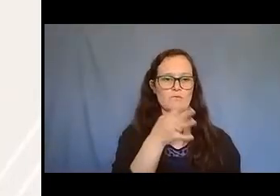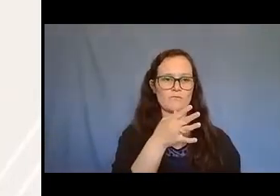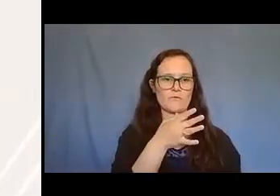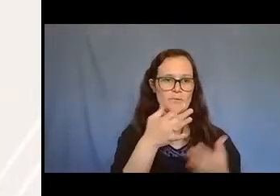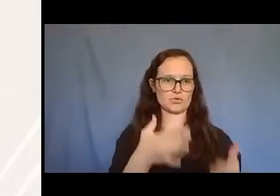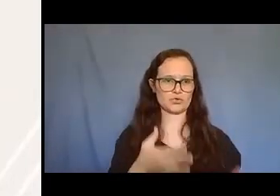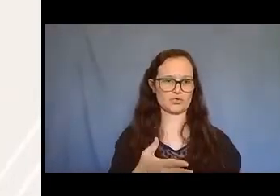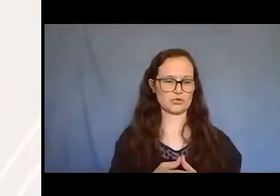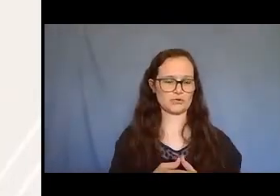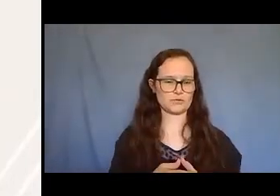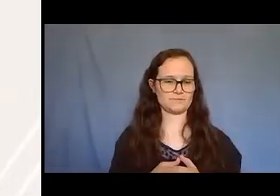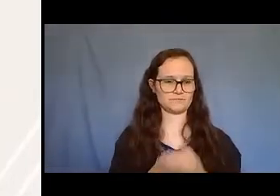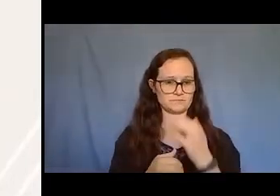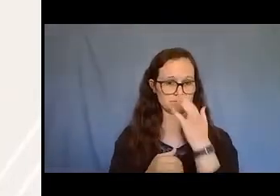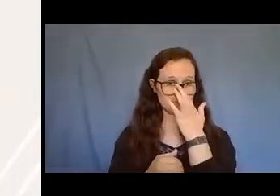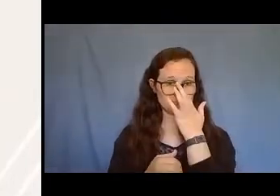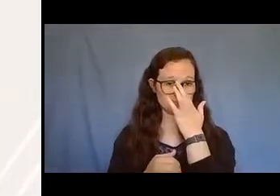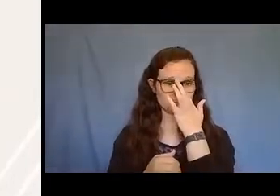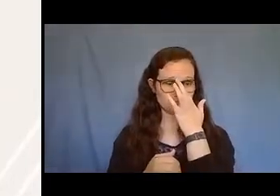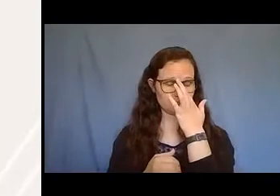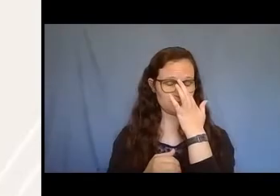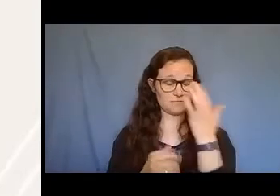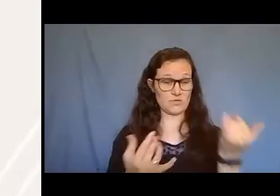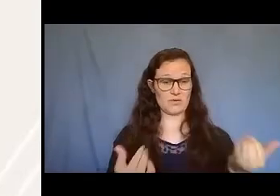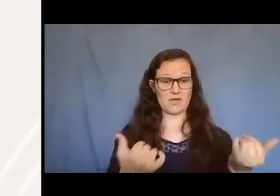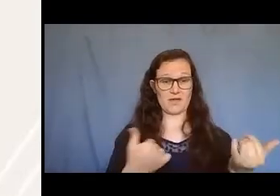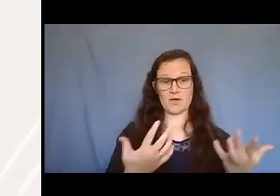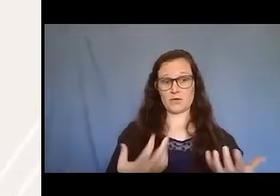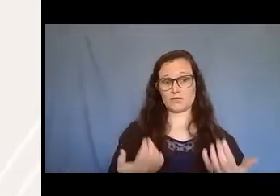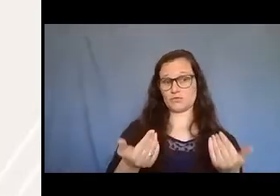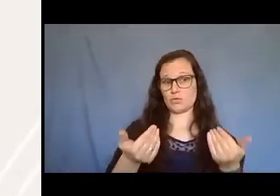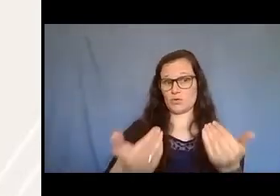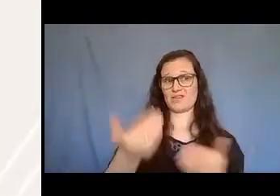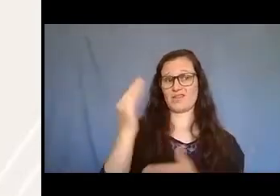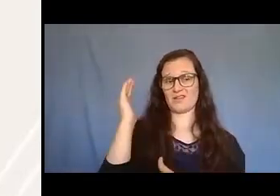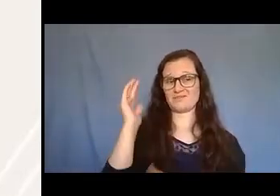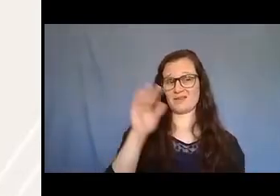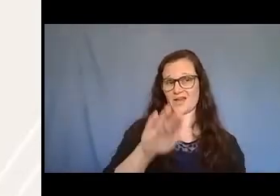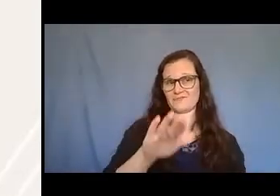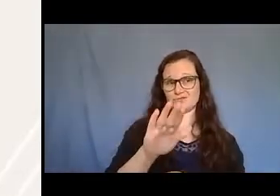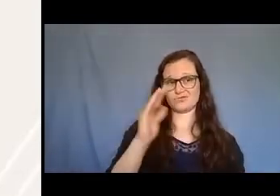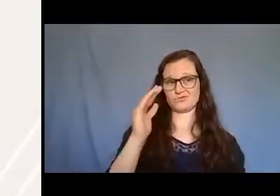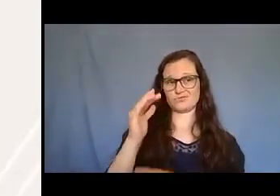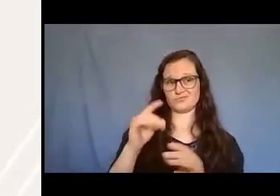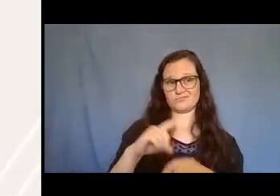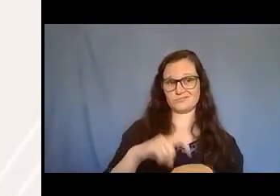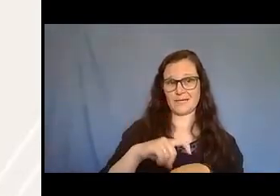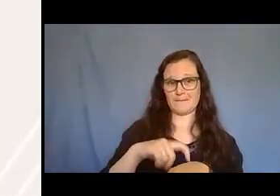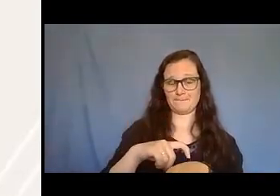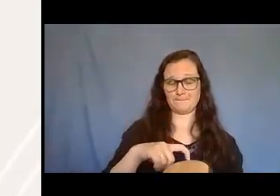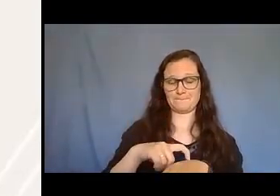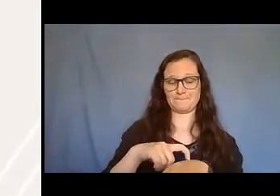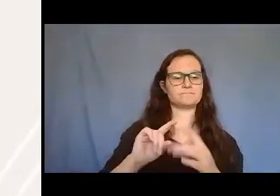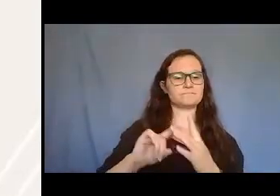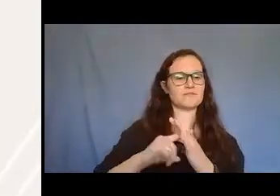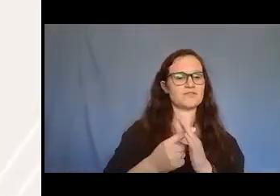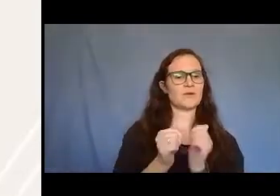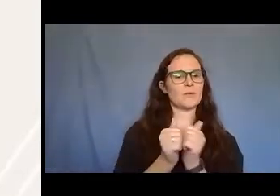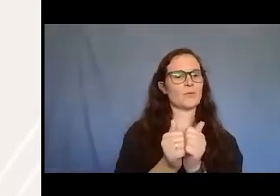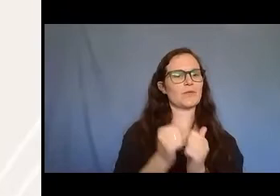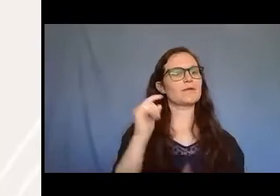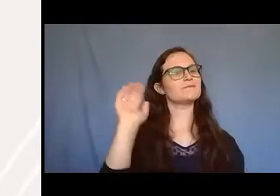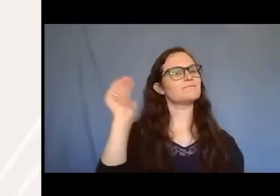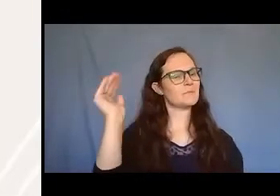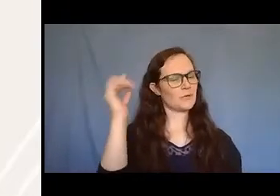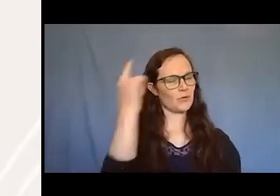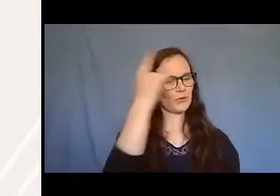With that, I'd like to get into our afternoon session today, and we'll be starting with a familiar face